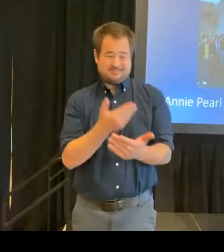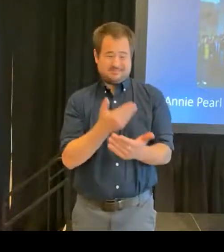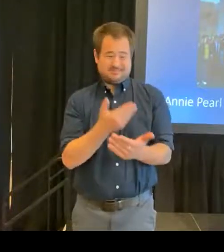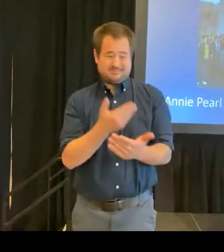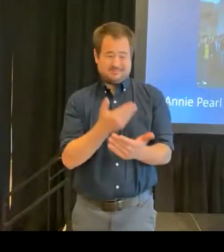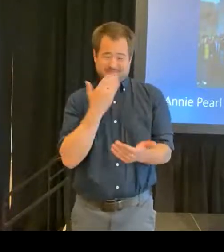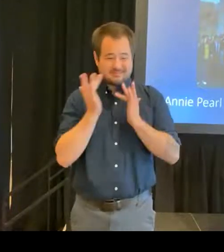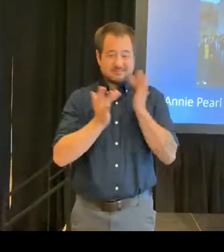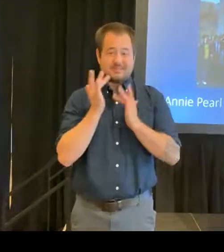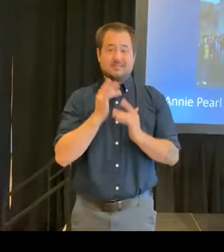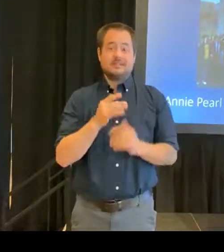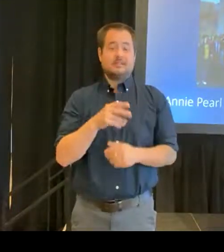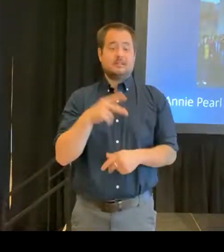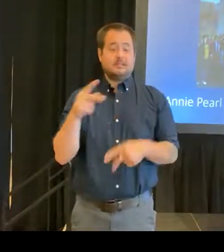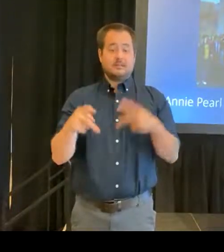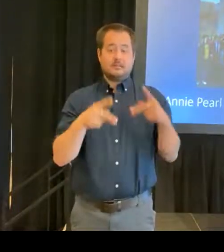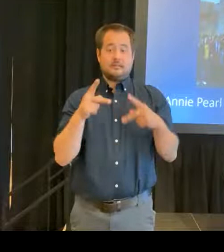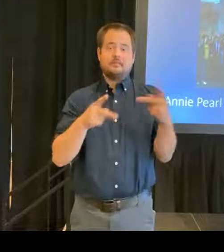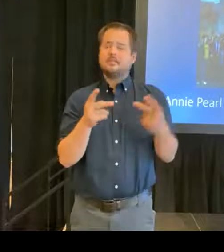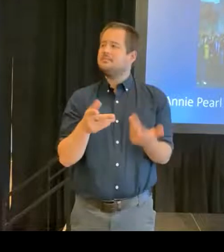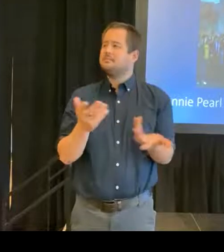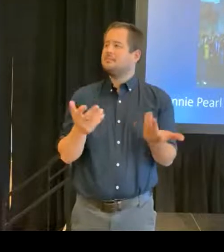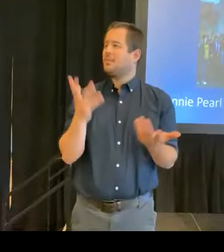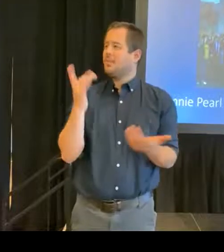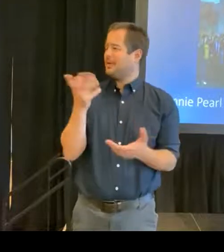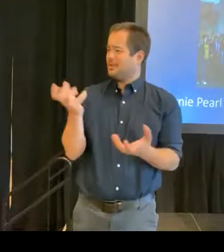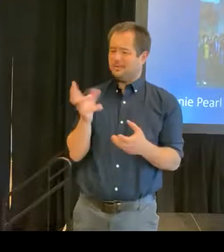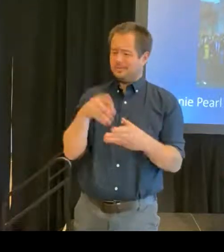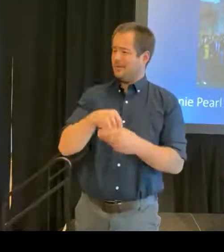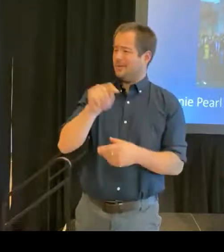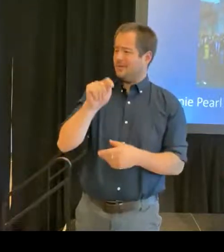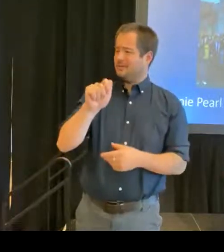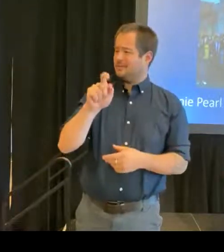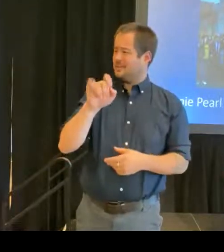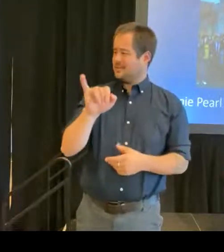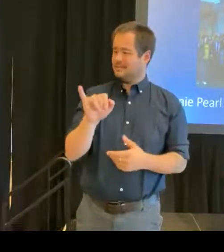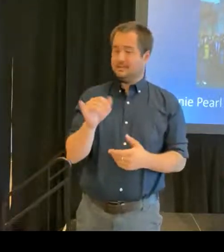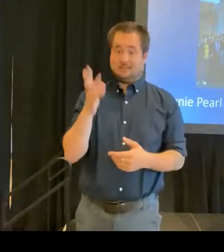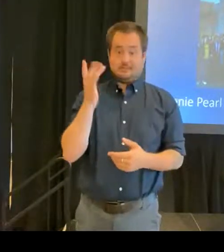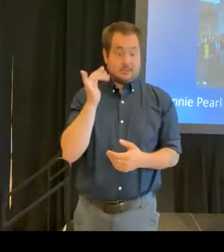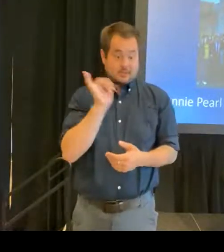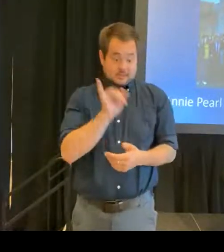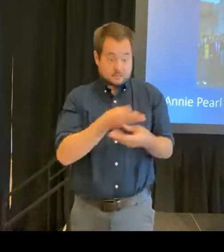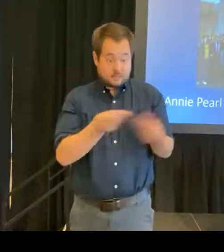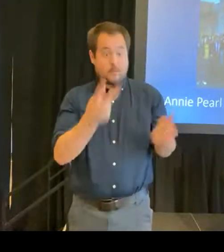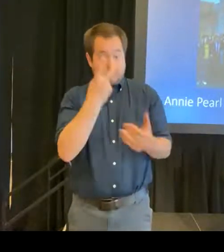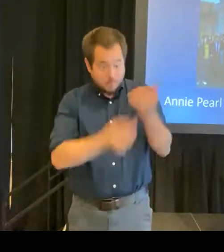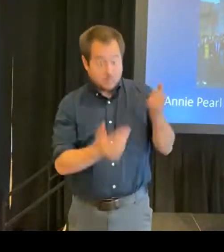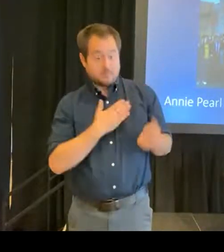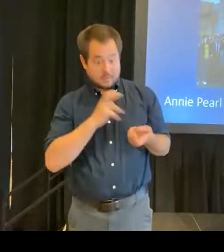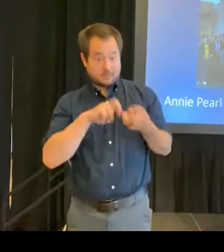were saying, well, why do you want to go into tax? But see, I solved both of my problems.